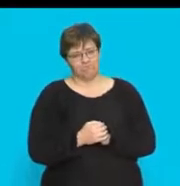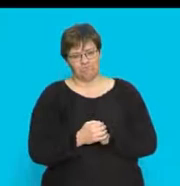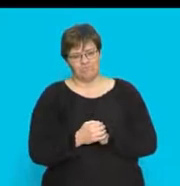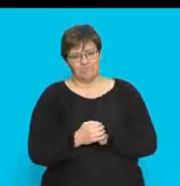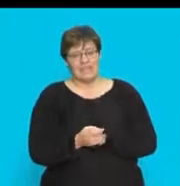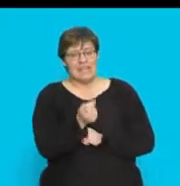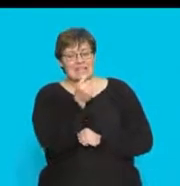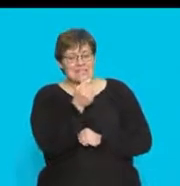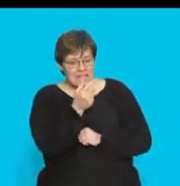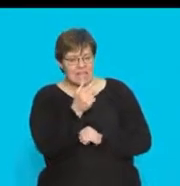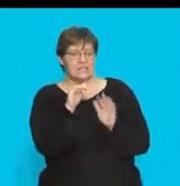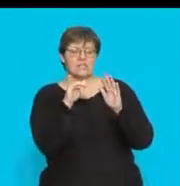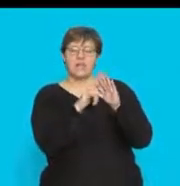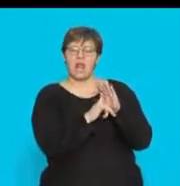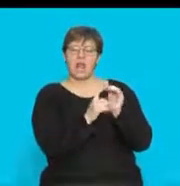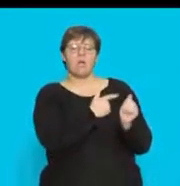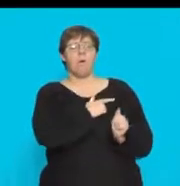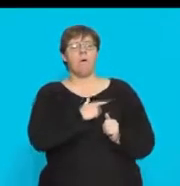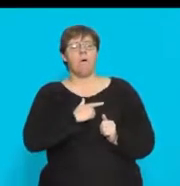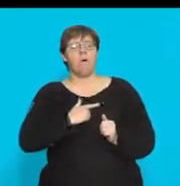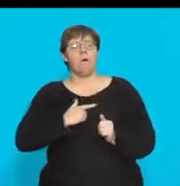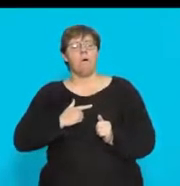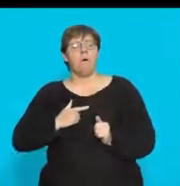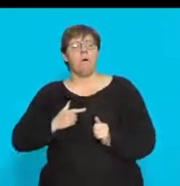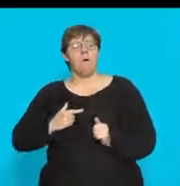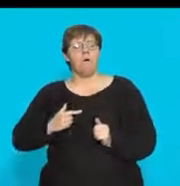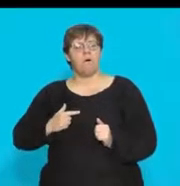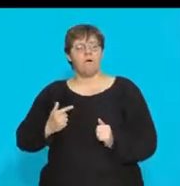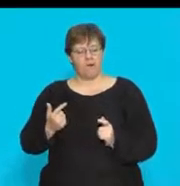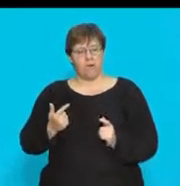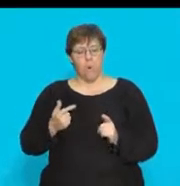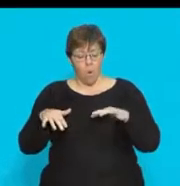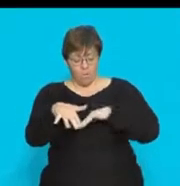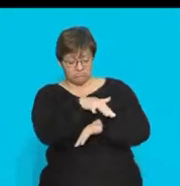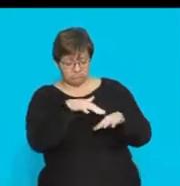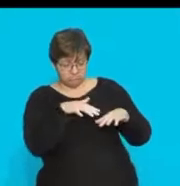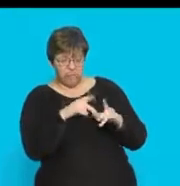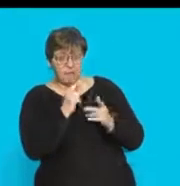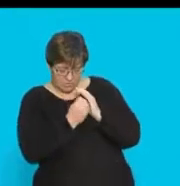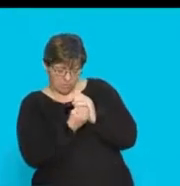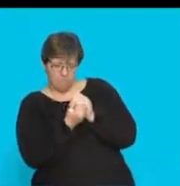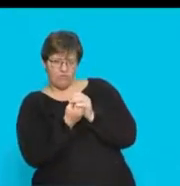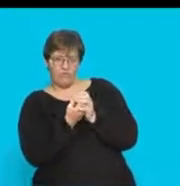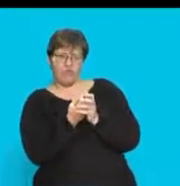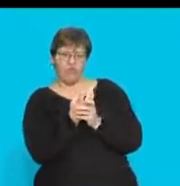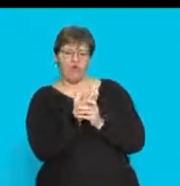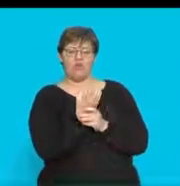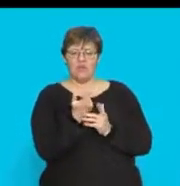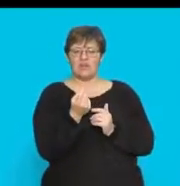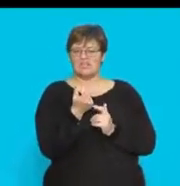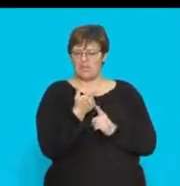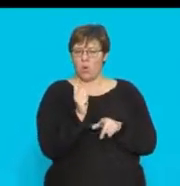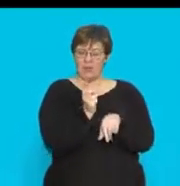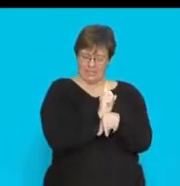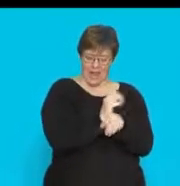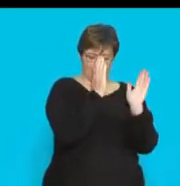seeds can lie dormant, or they might need ideal conditions, or they might grow in